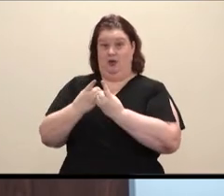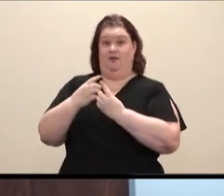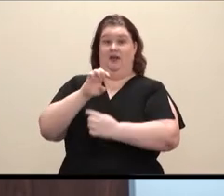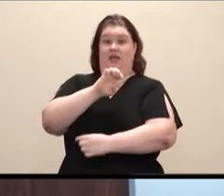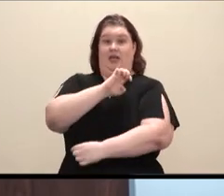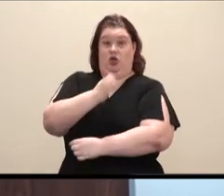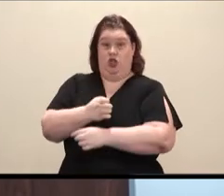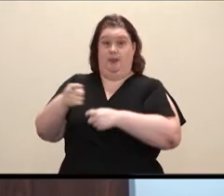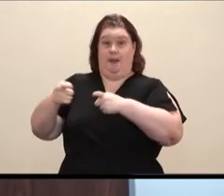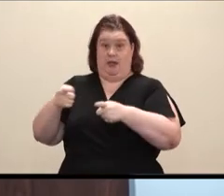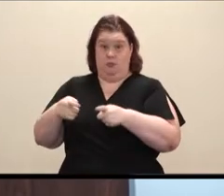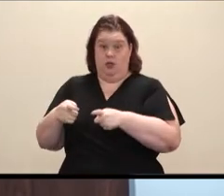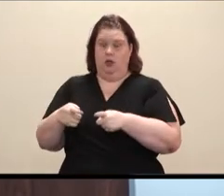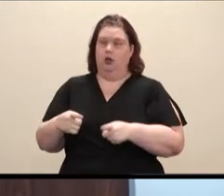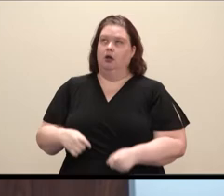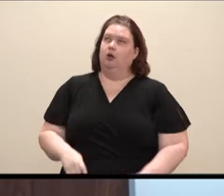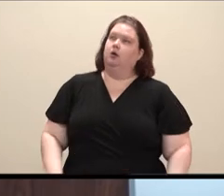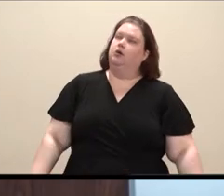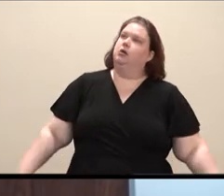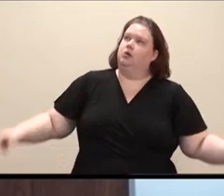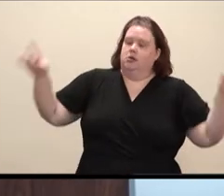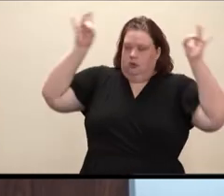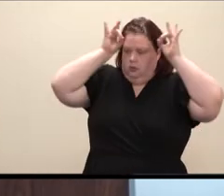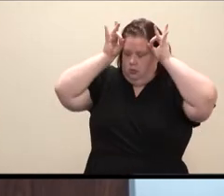a nightmare. Let me tell you,